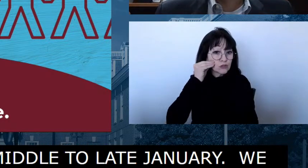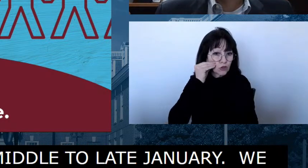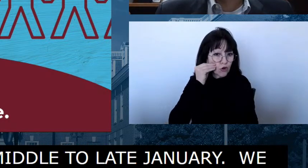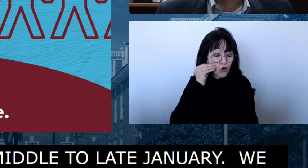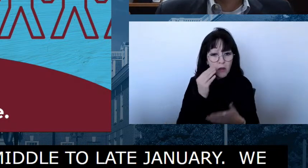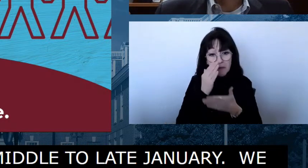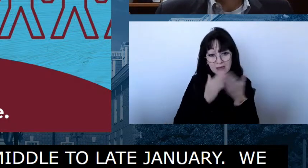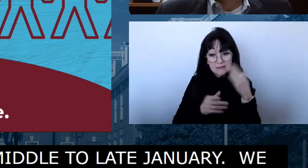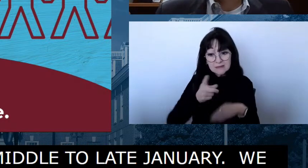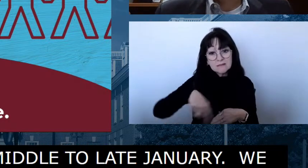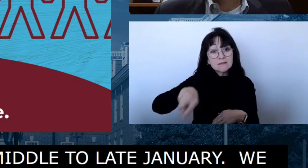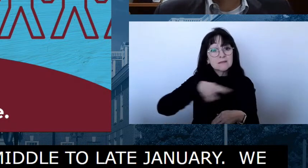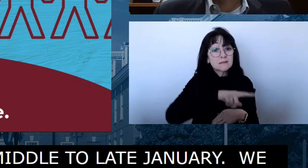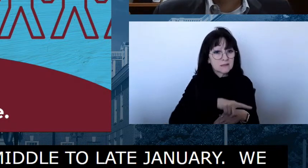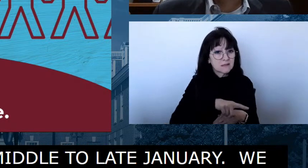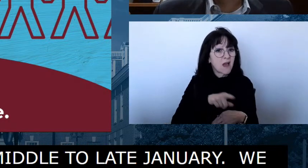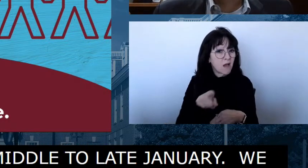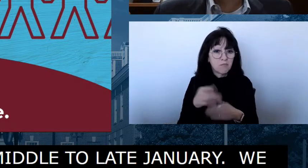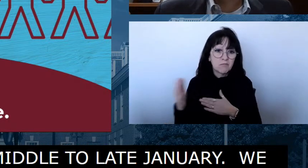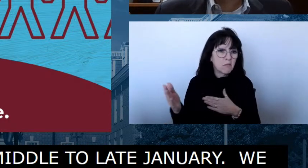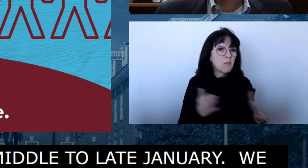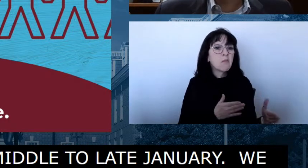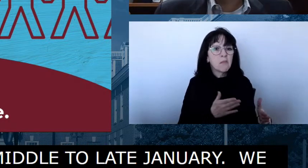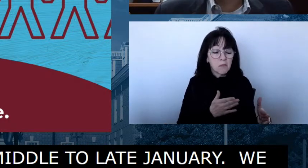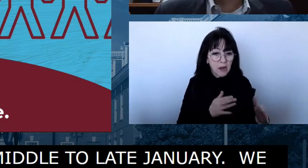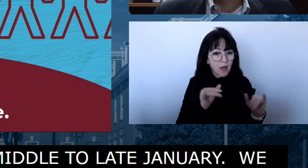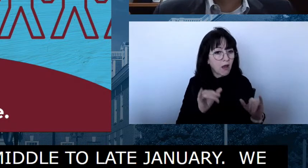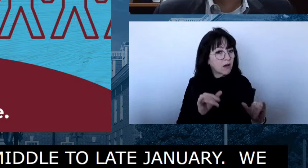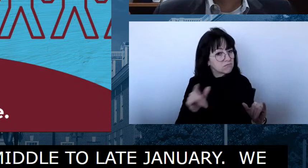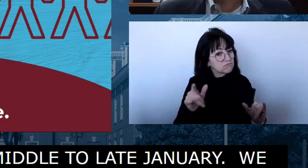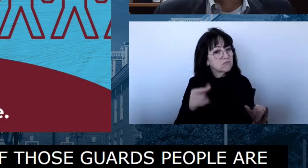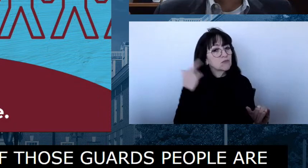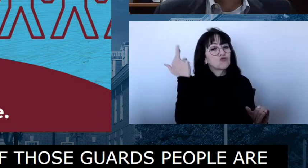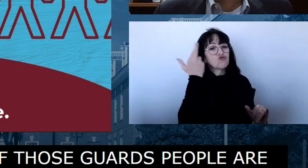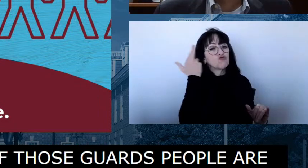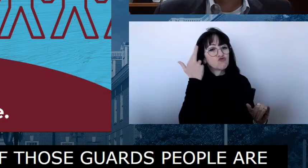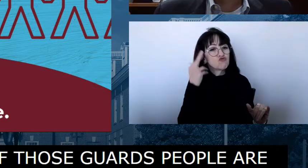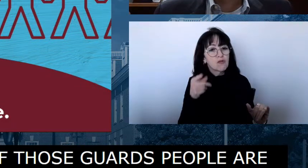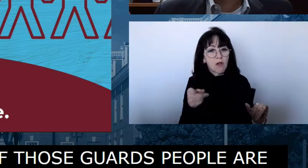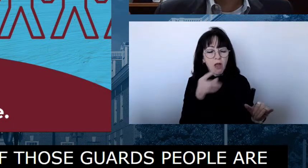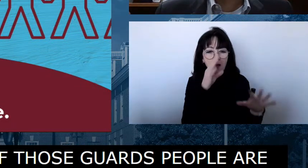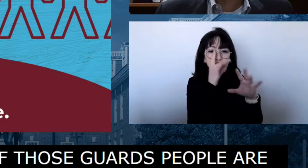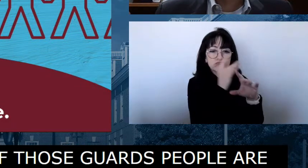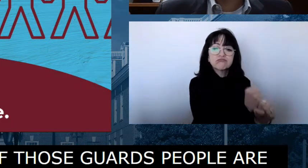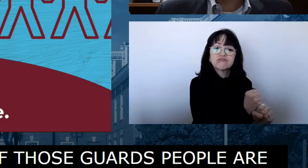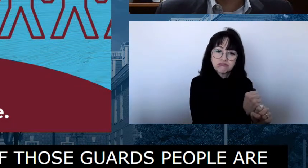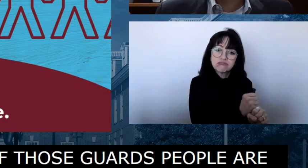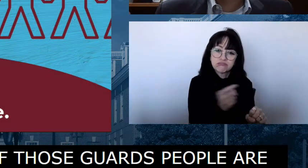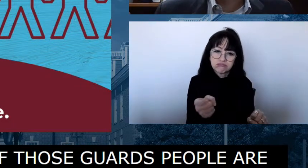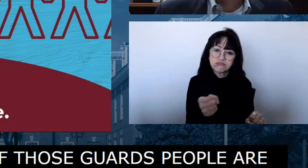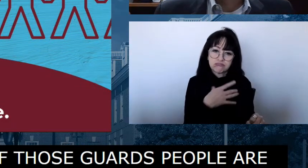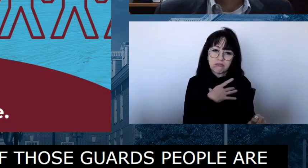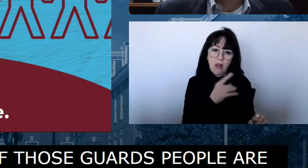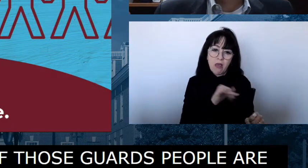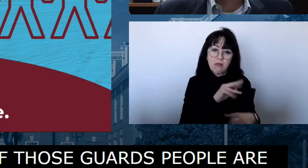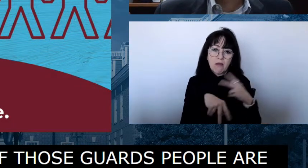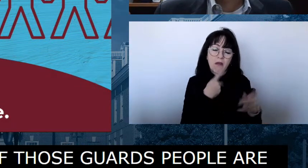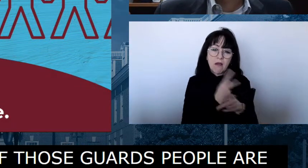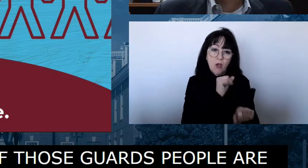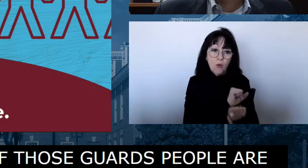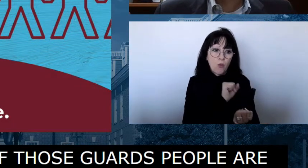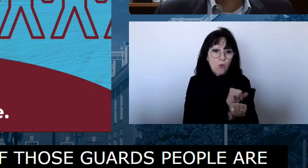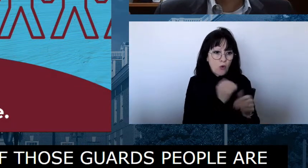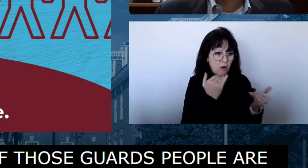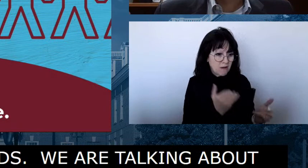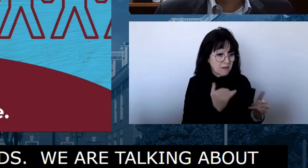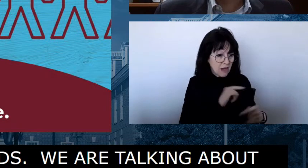March or early April. We were just talking this morning about doing some type of mini career fair to help some of those facilities out. So that was definitely,